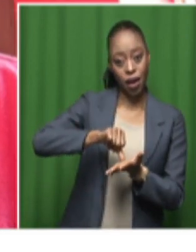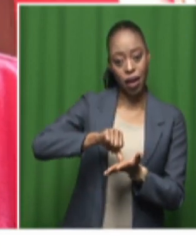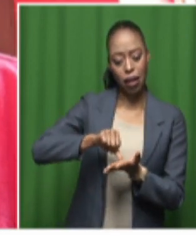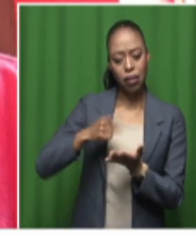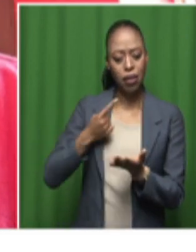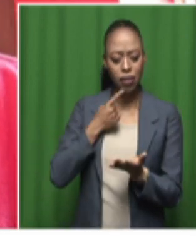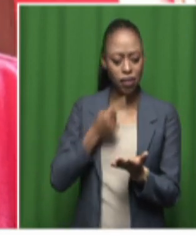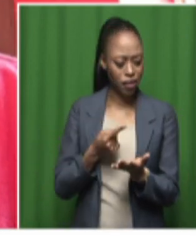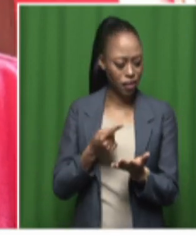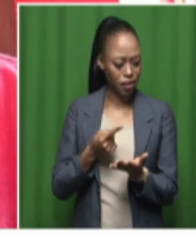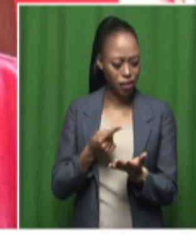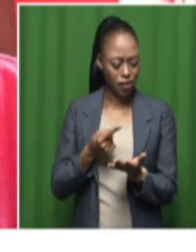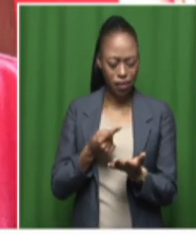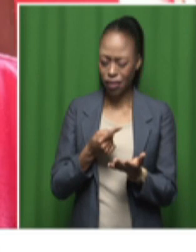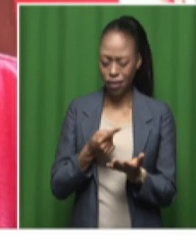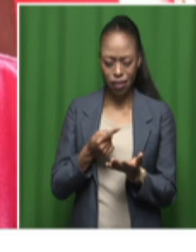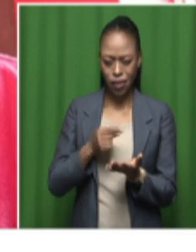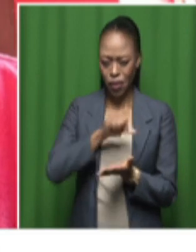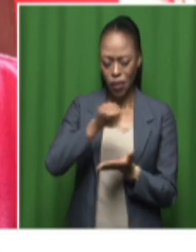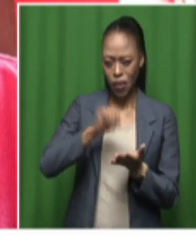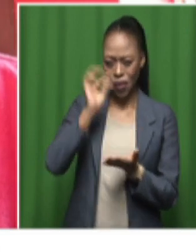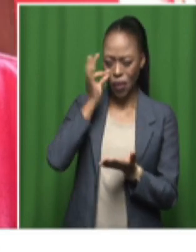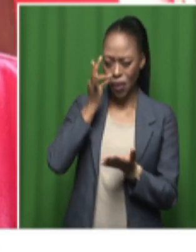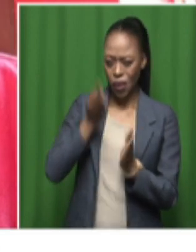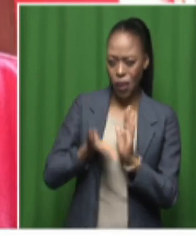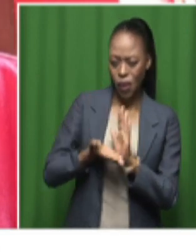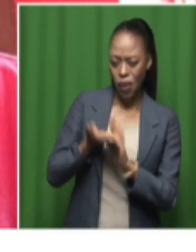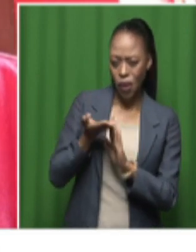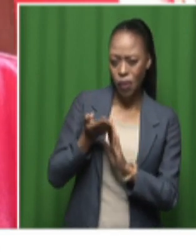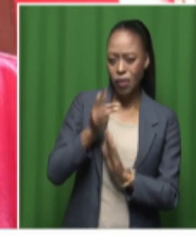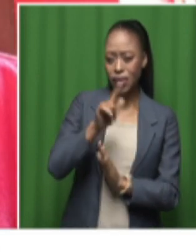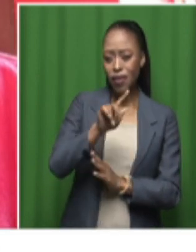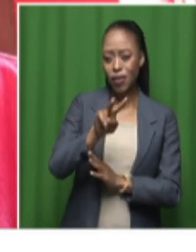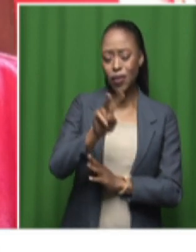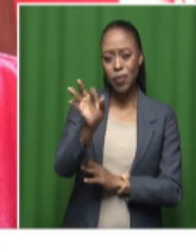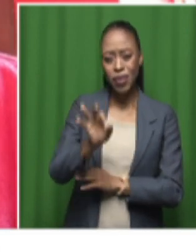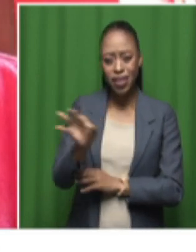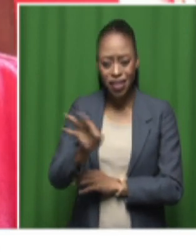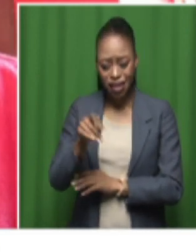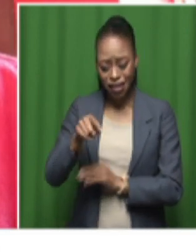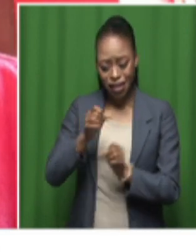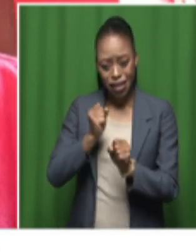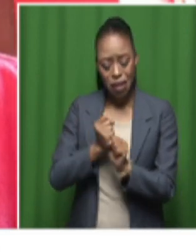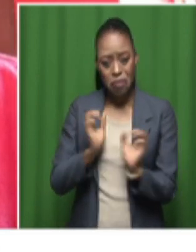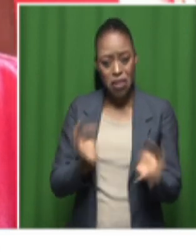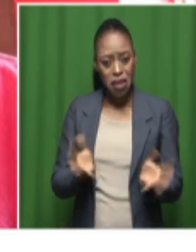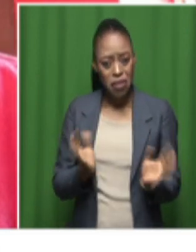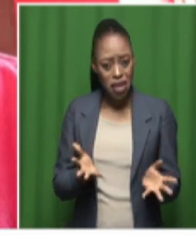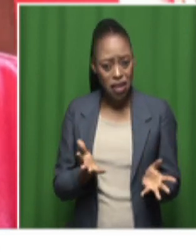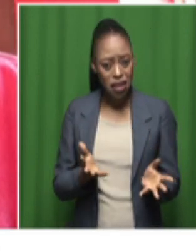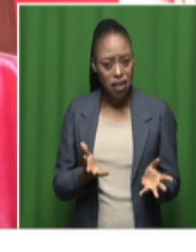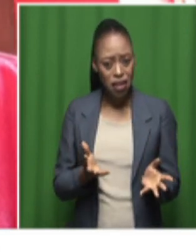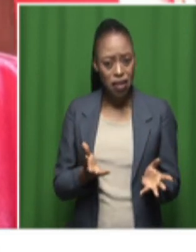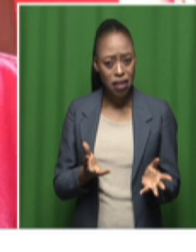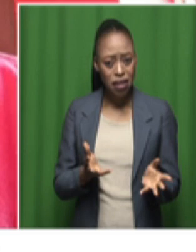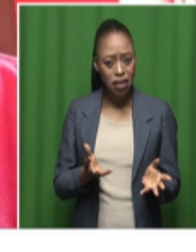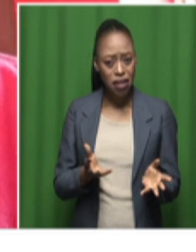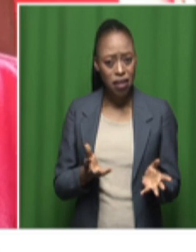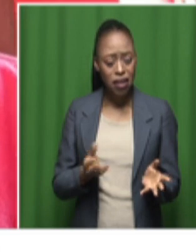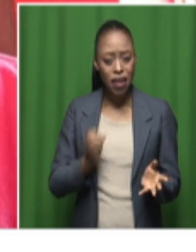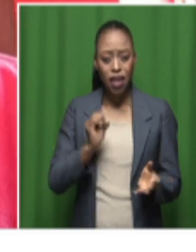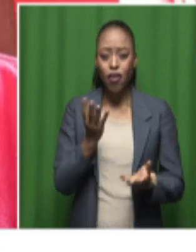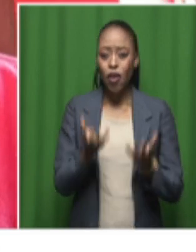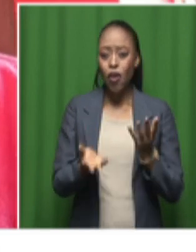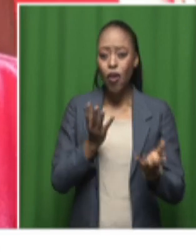found that sunflower oil prices increased by 72% this year alone. I mean, that's far more than the